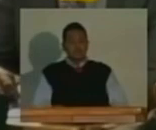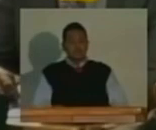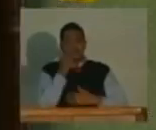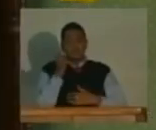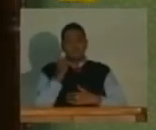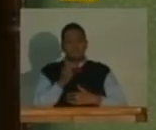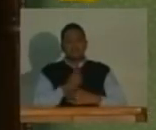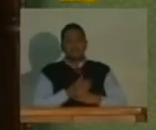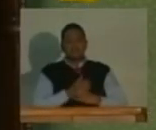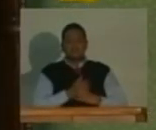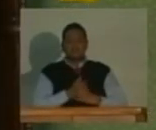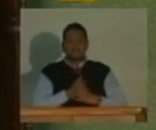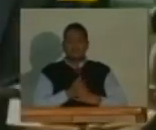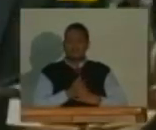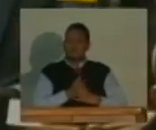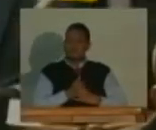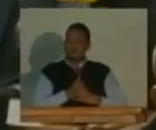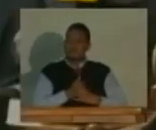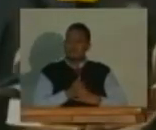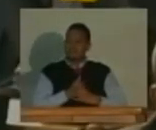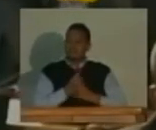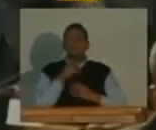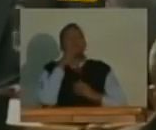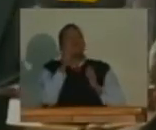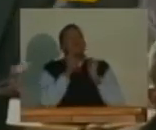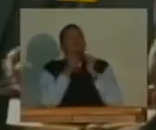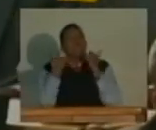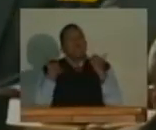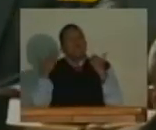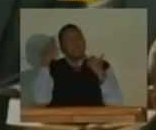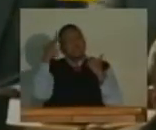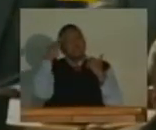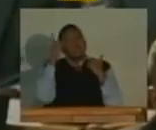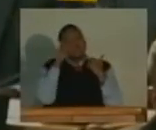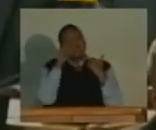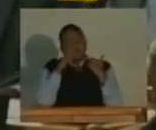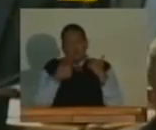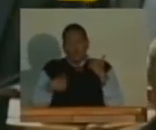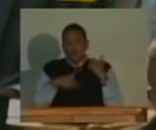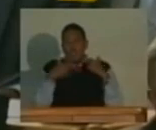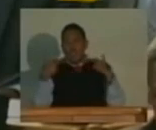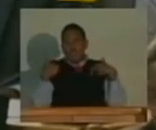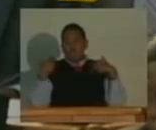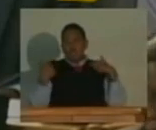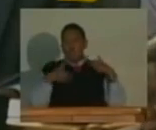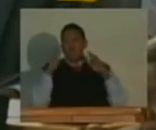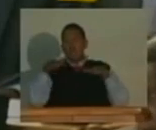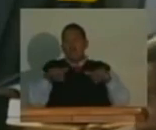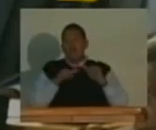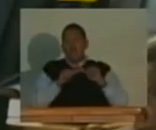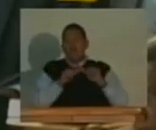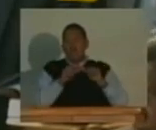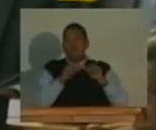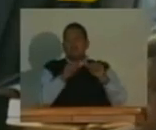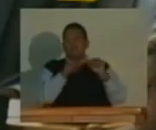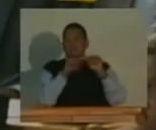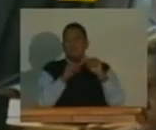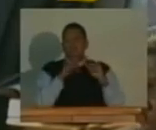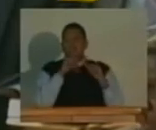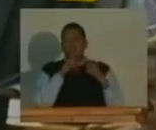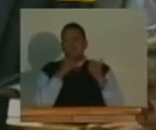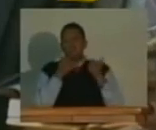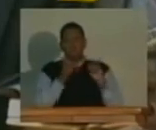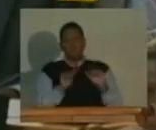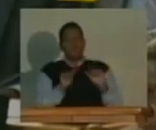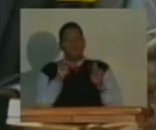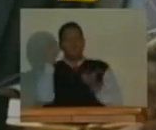down. Notwithstanding the disappointment that we've had that we did not continue the trend